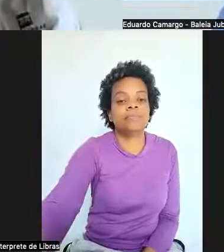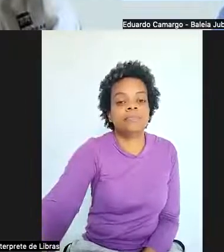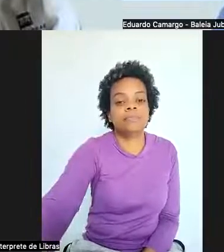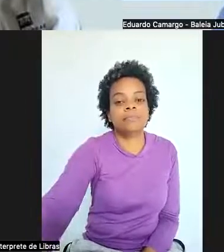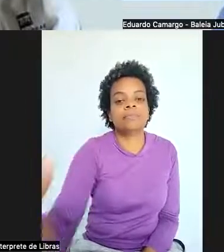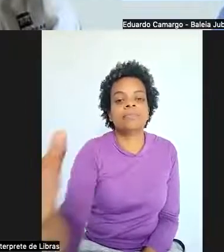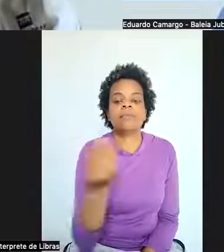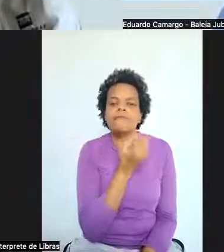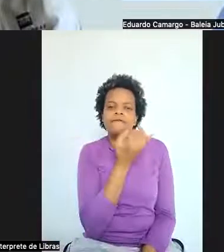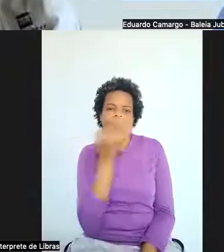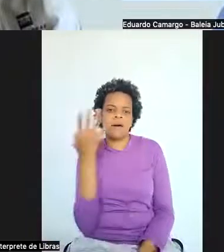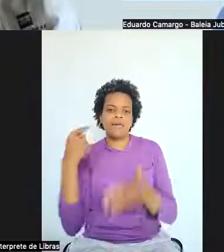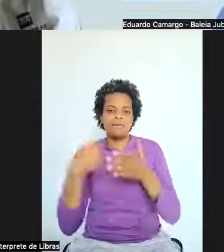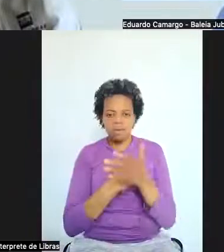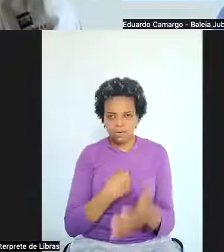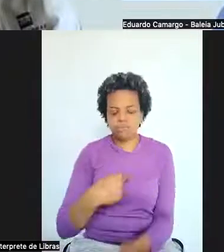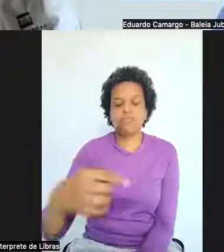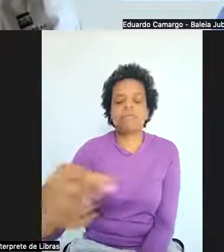There are many questions.